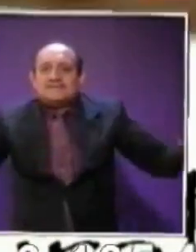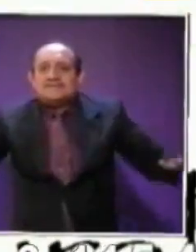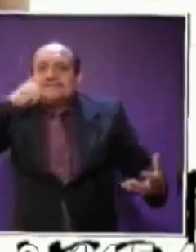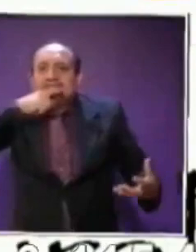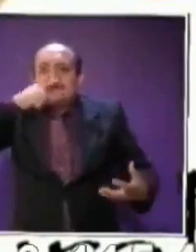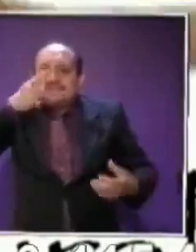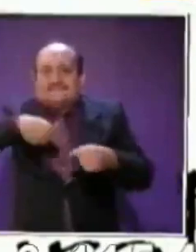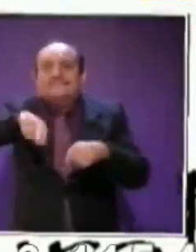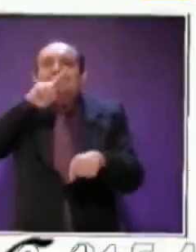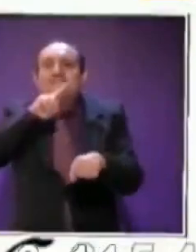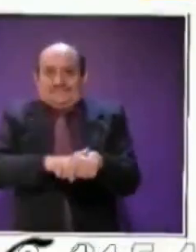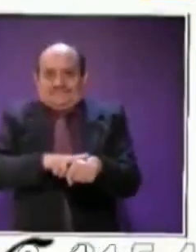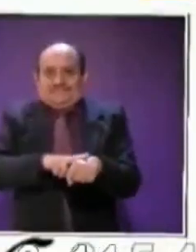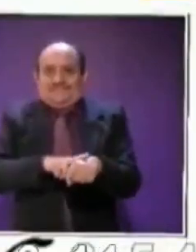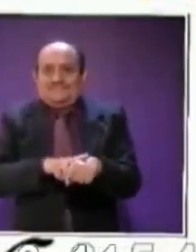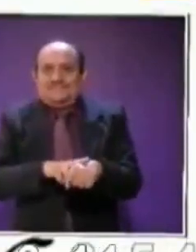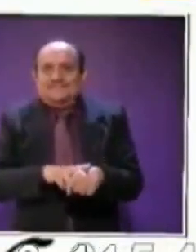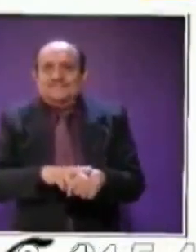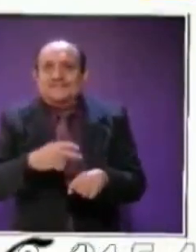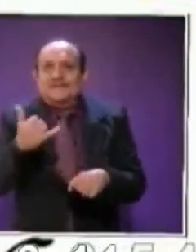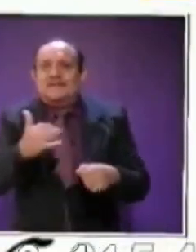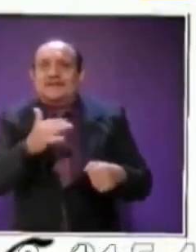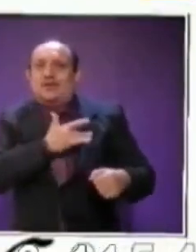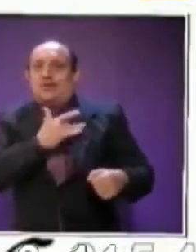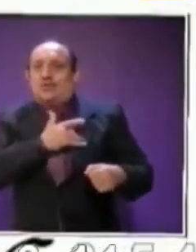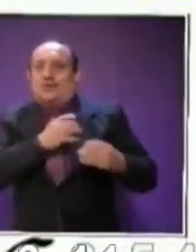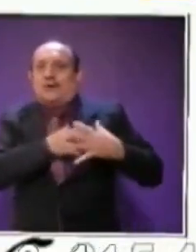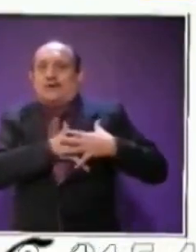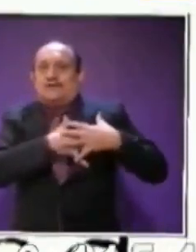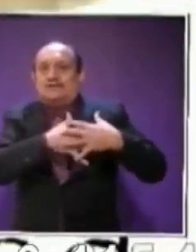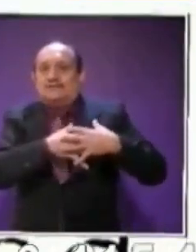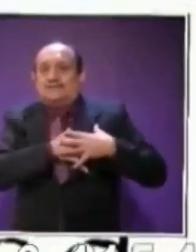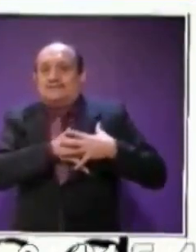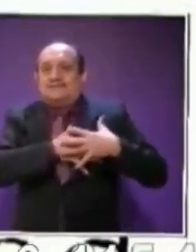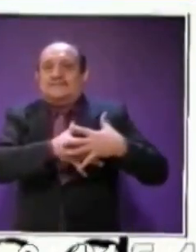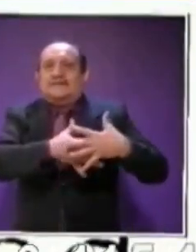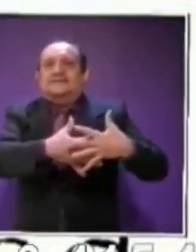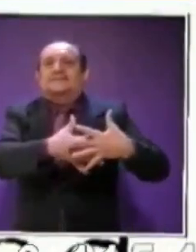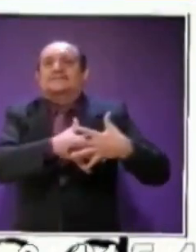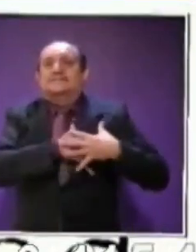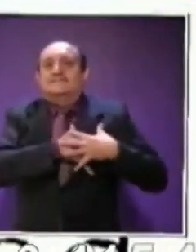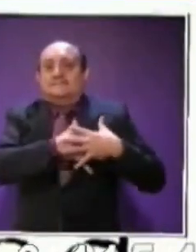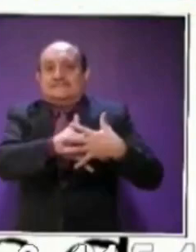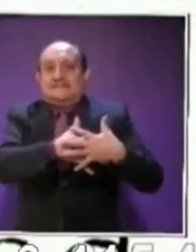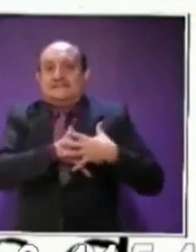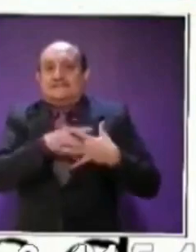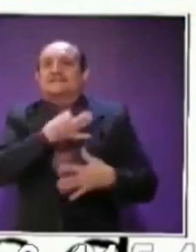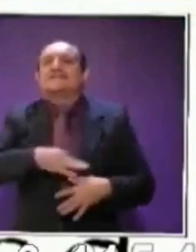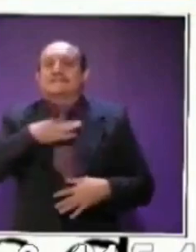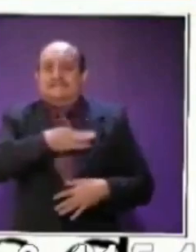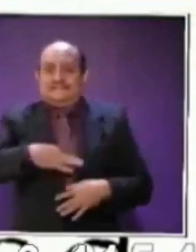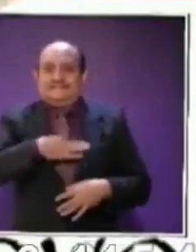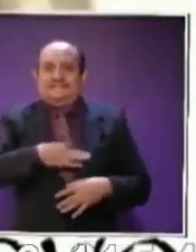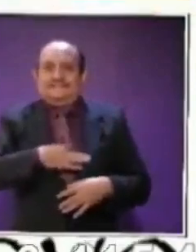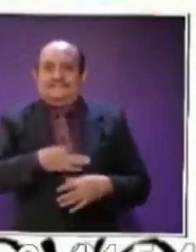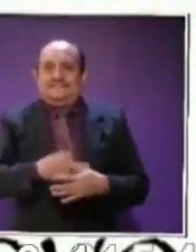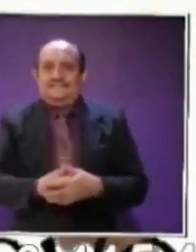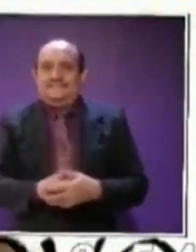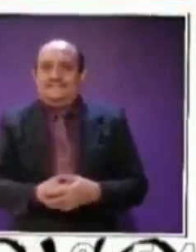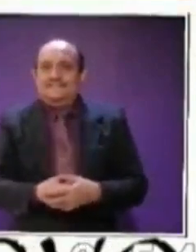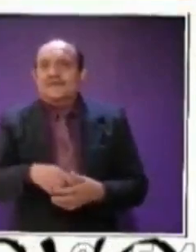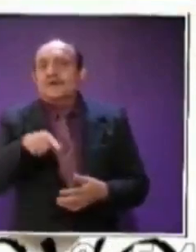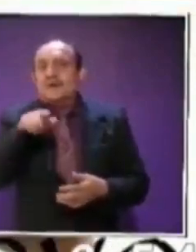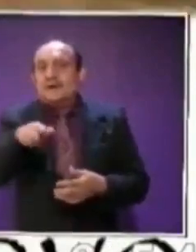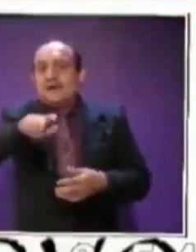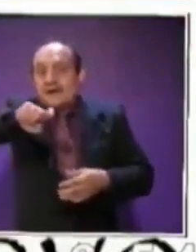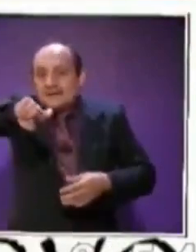aroma natural y los corazones laten de felicidad. El